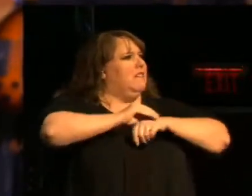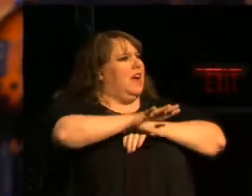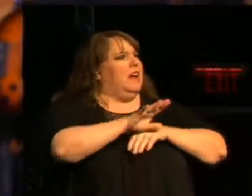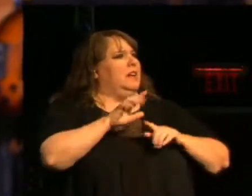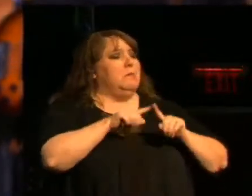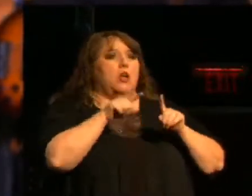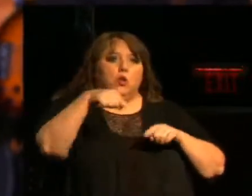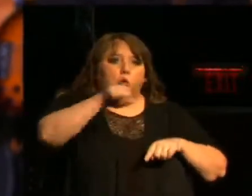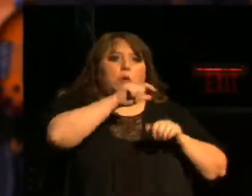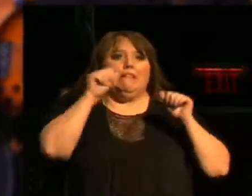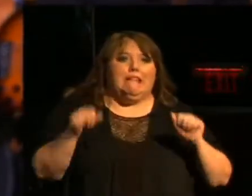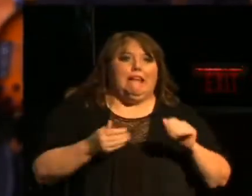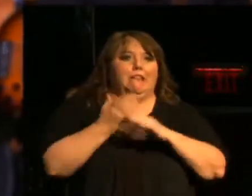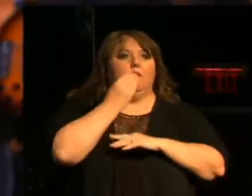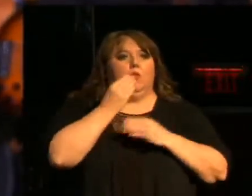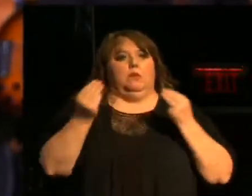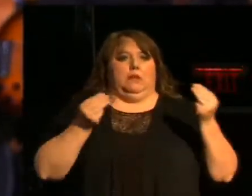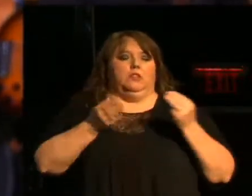He watches